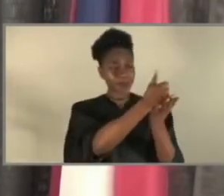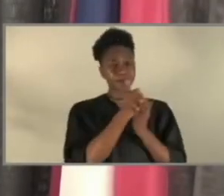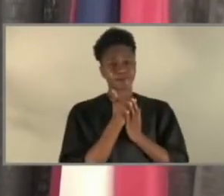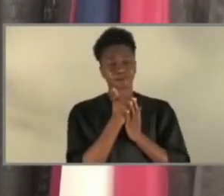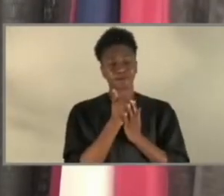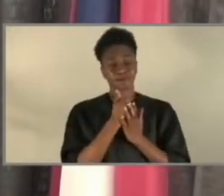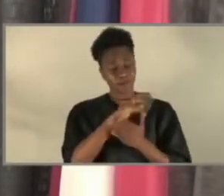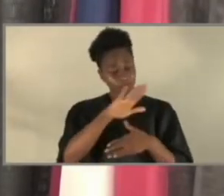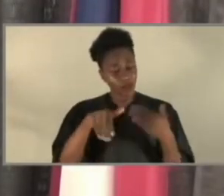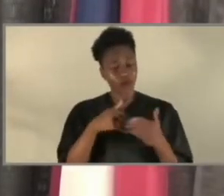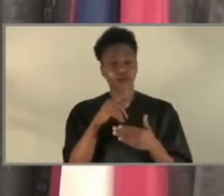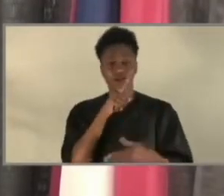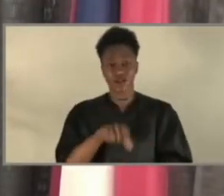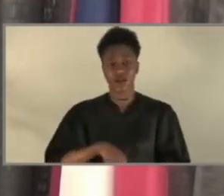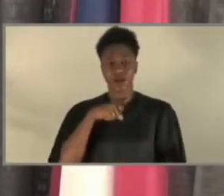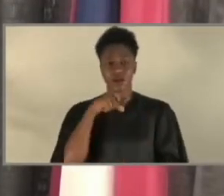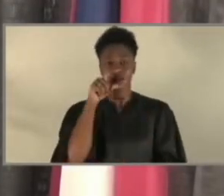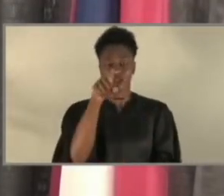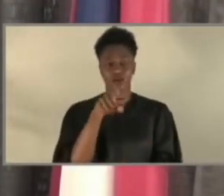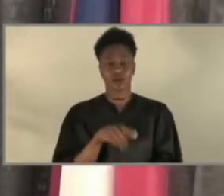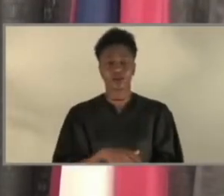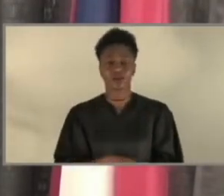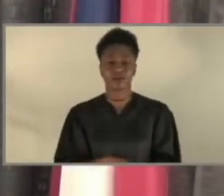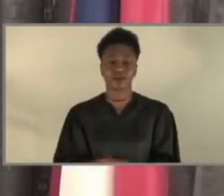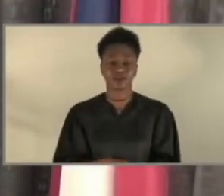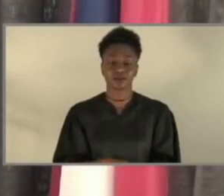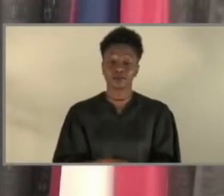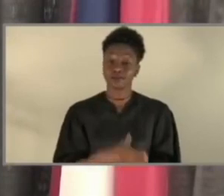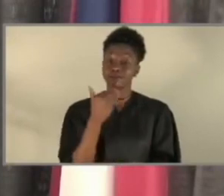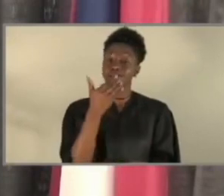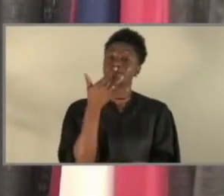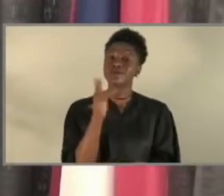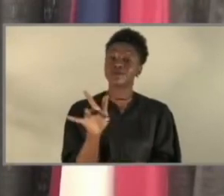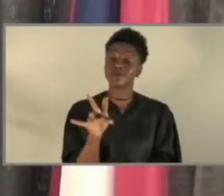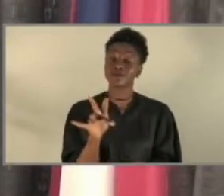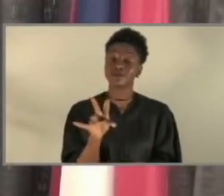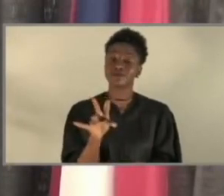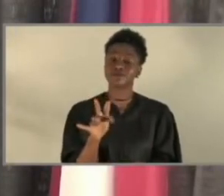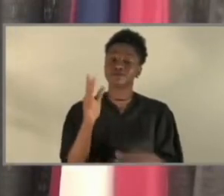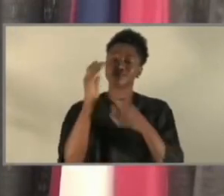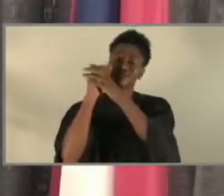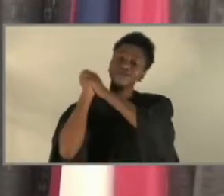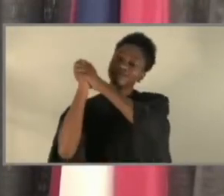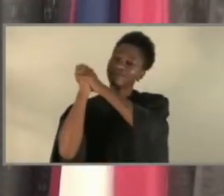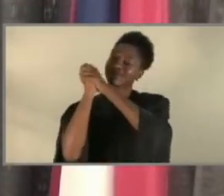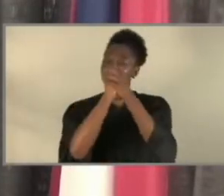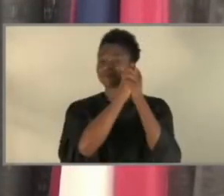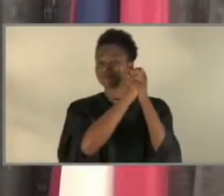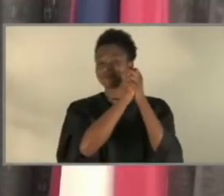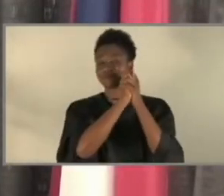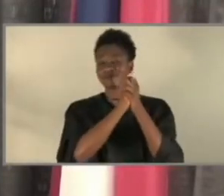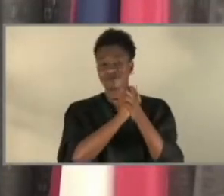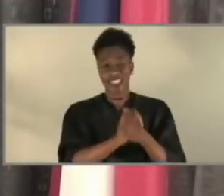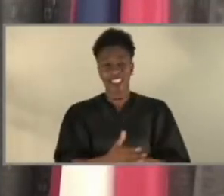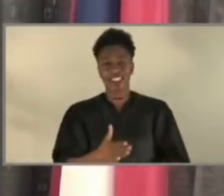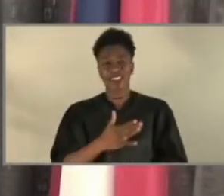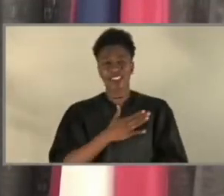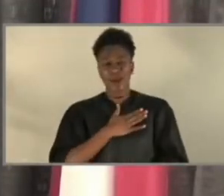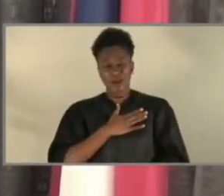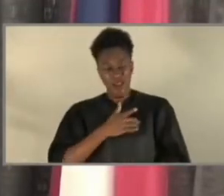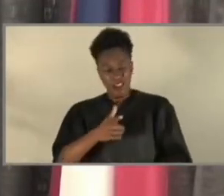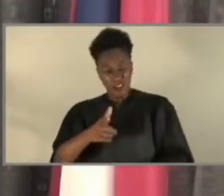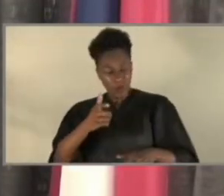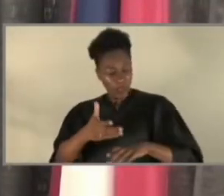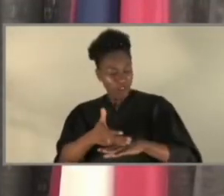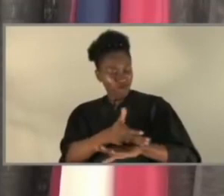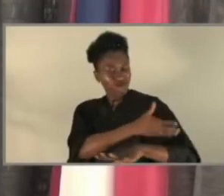all very proud of you. Good luck and congratulations to my resilient